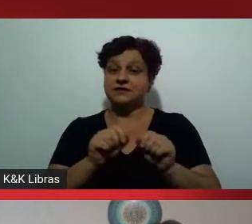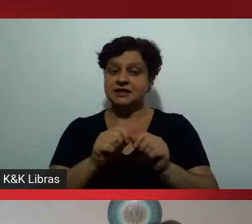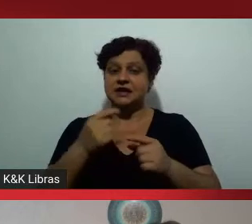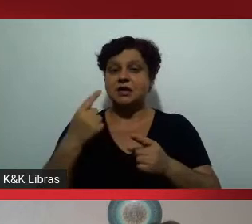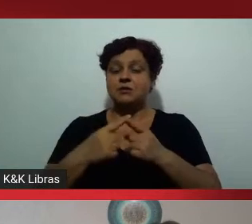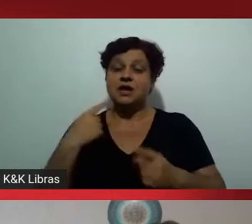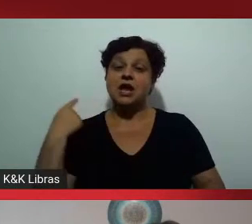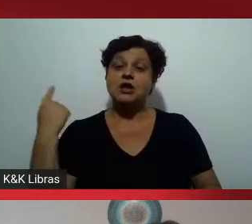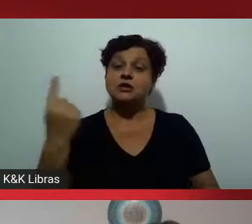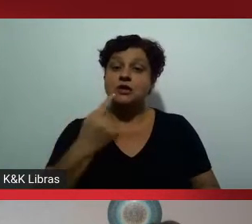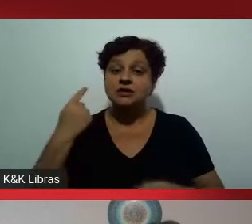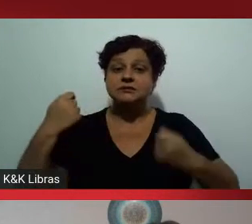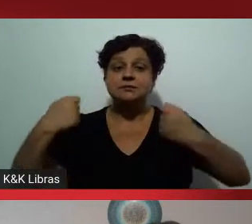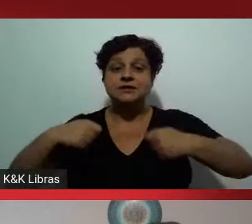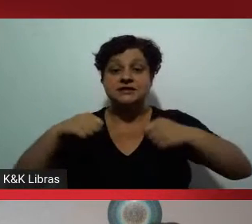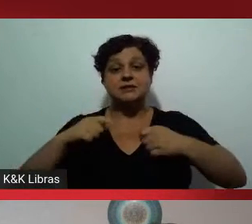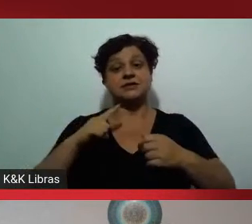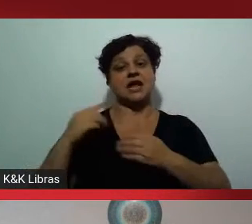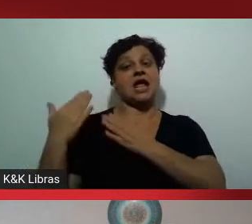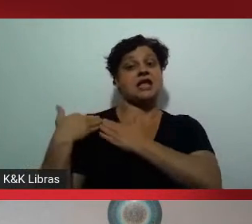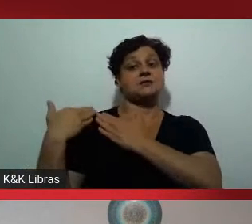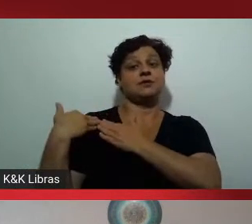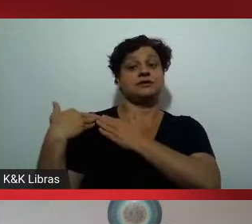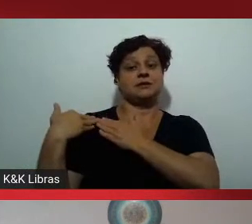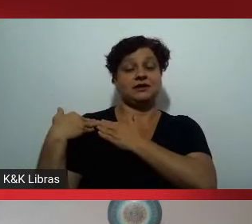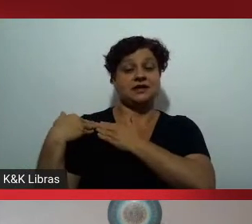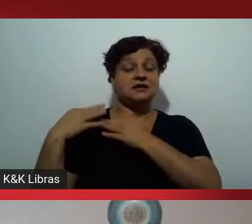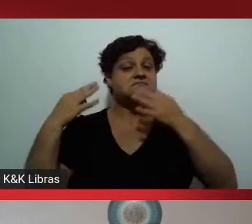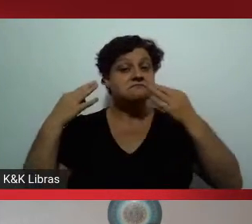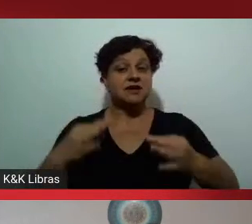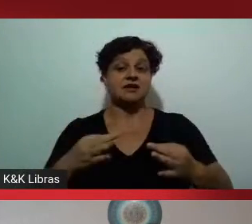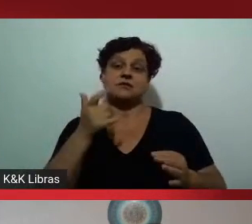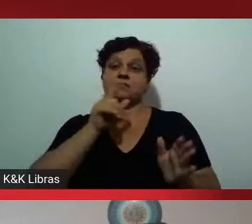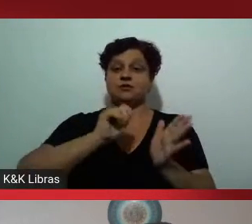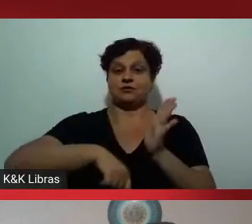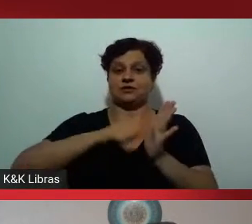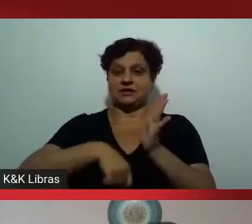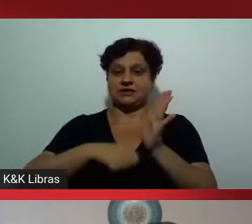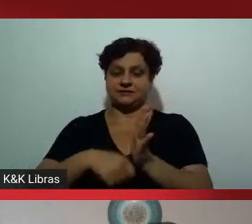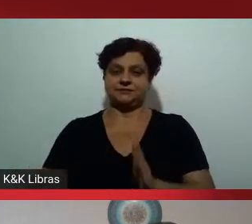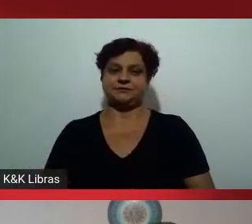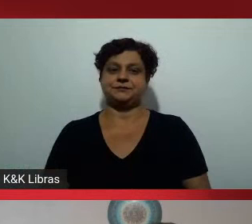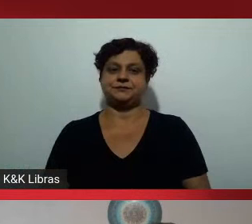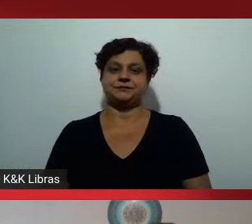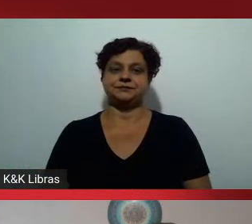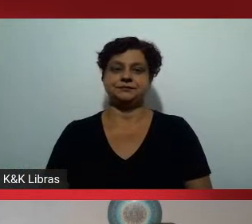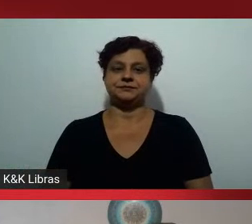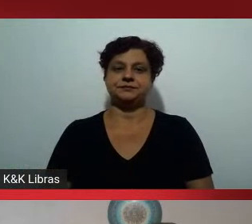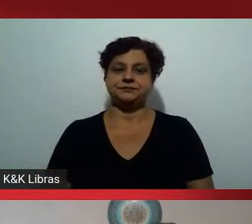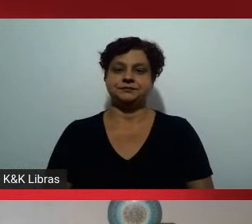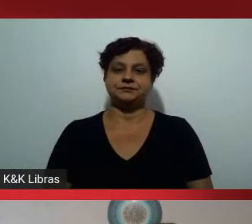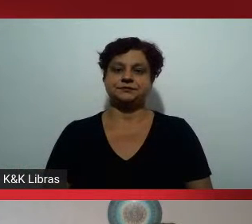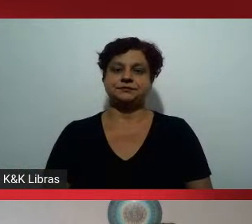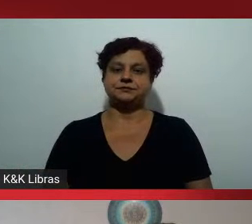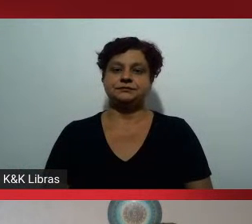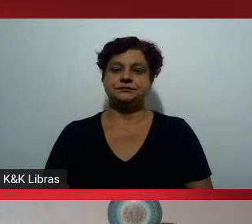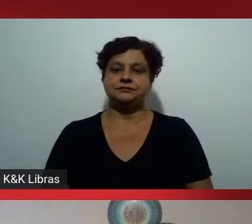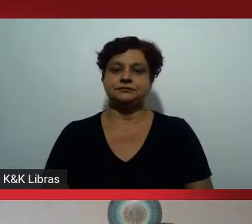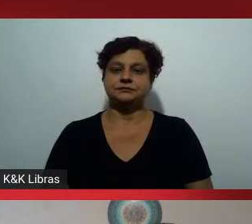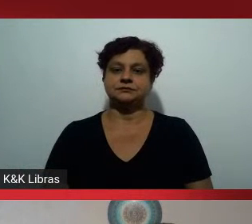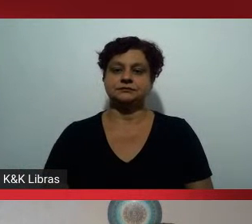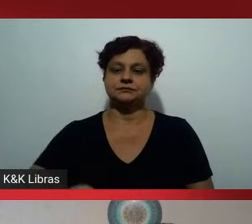Thank you. Thank you. you, Judith. I would like to direct the second question to the professor